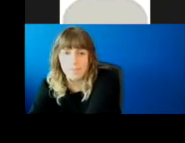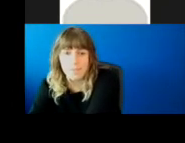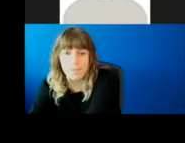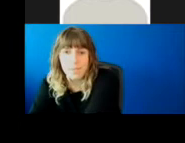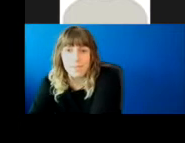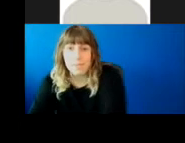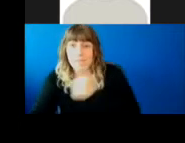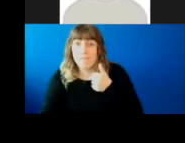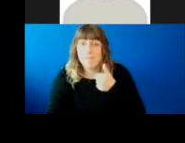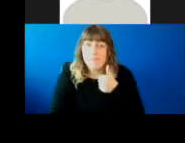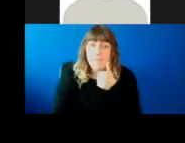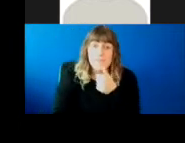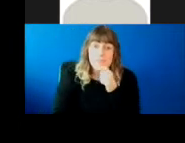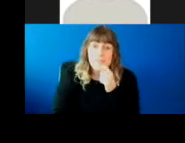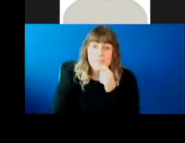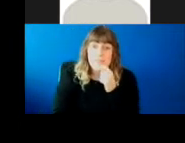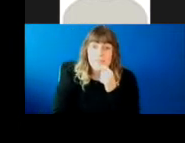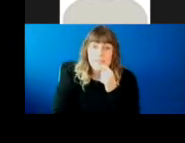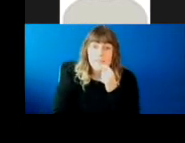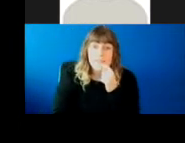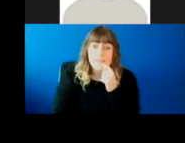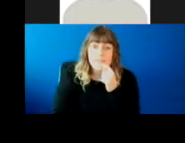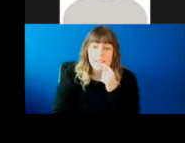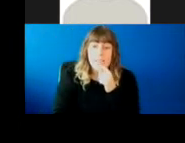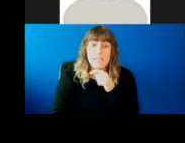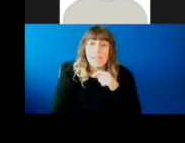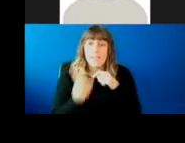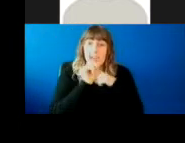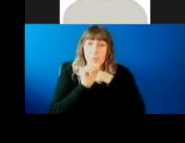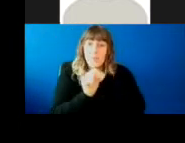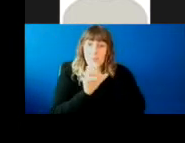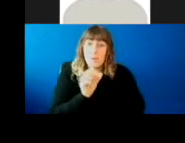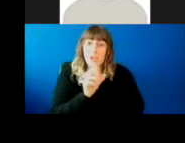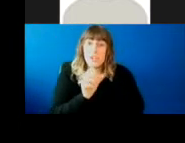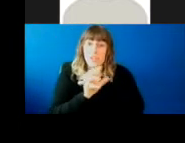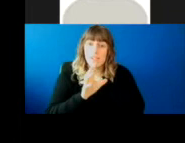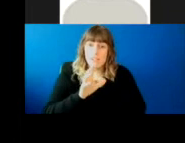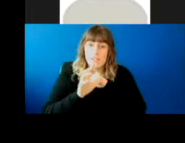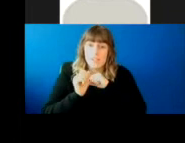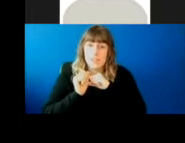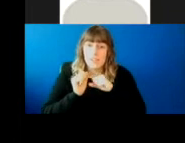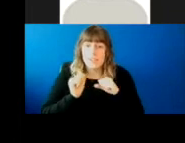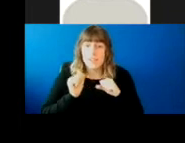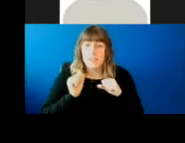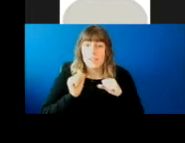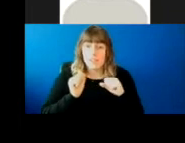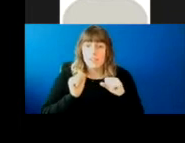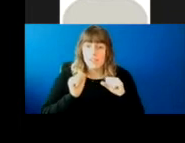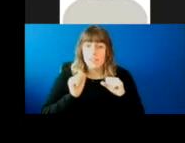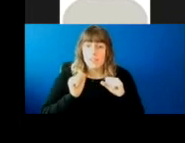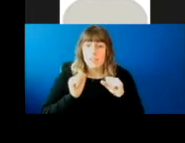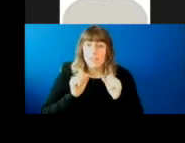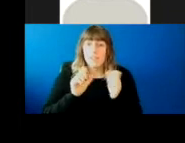And then when it comes to promotion, I think it's important to know that producing content is obviously